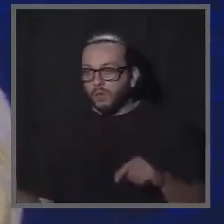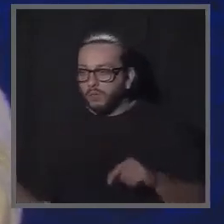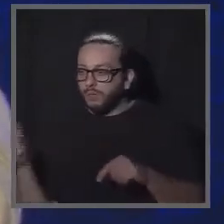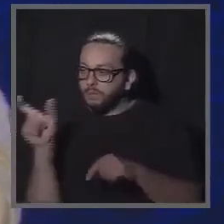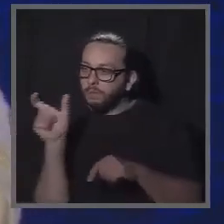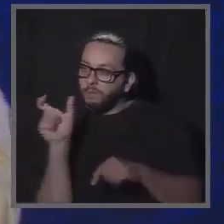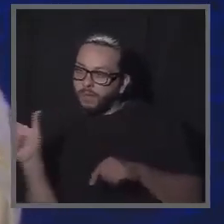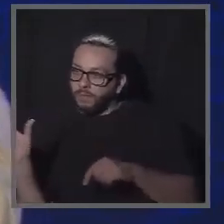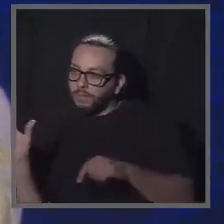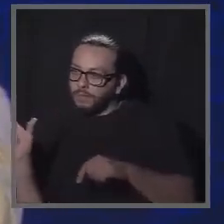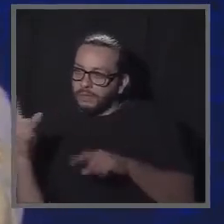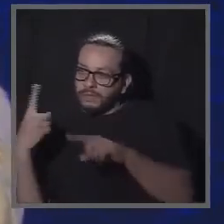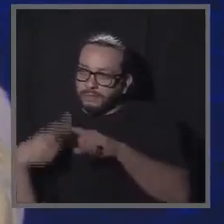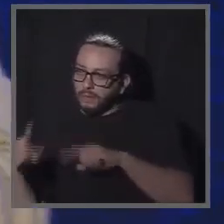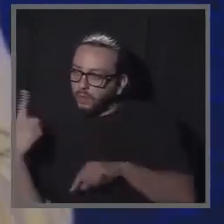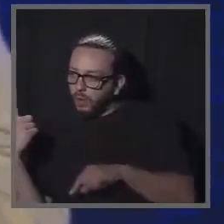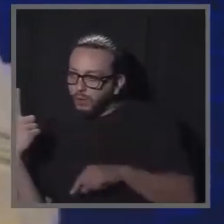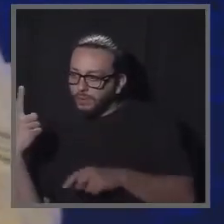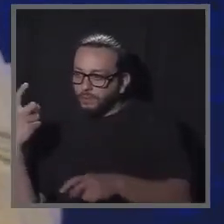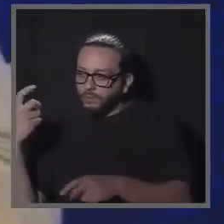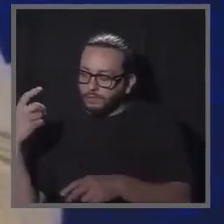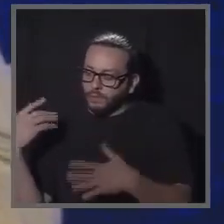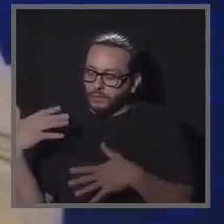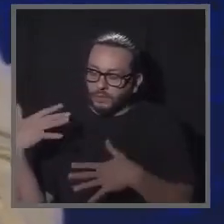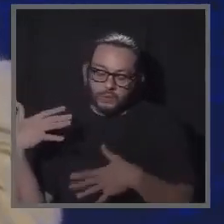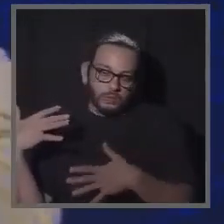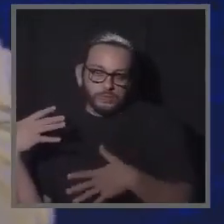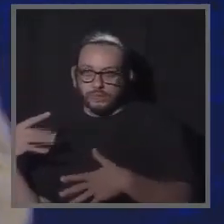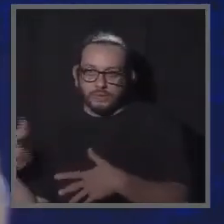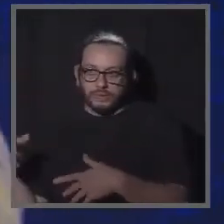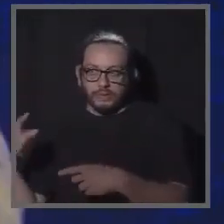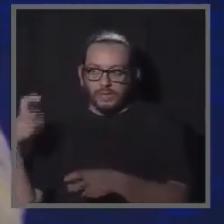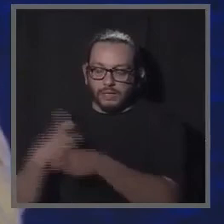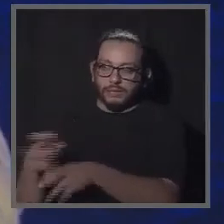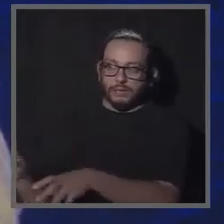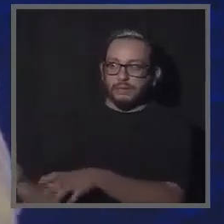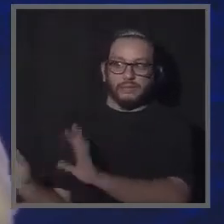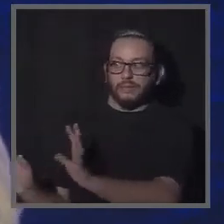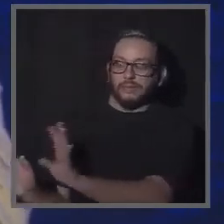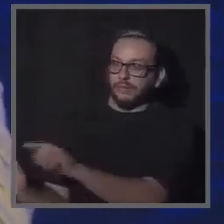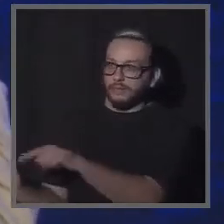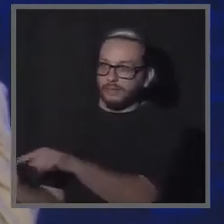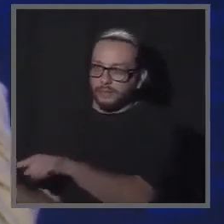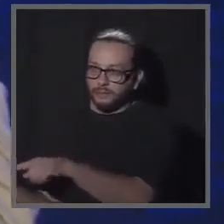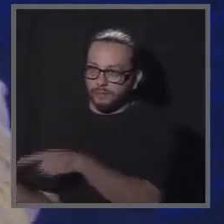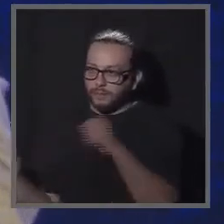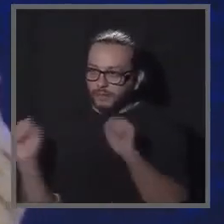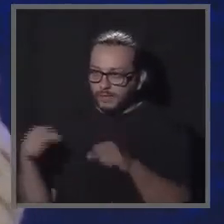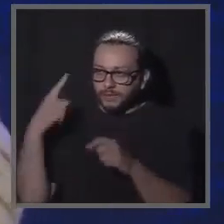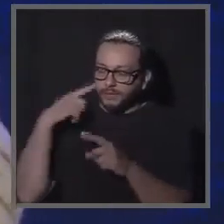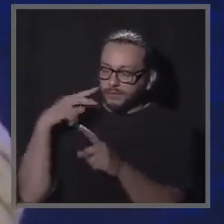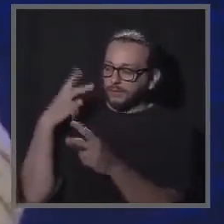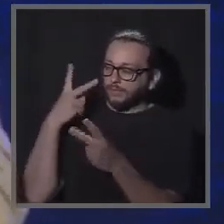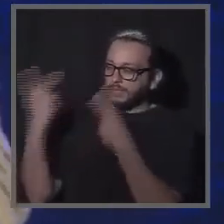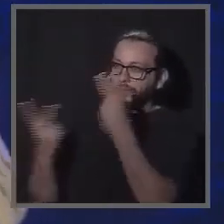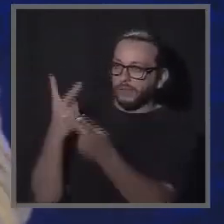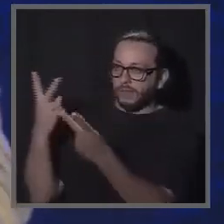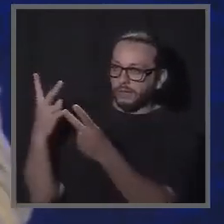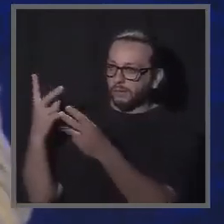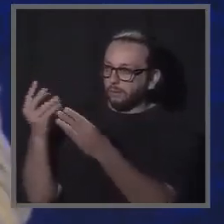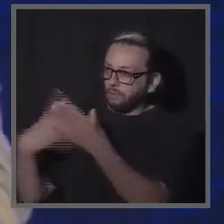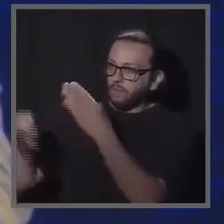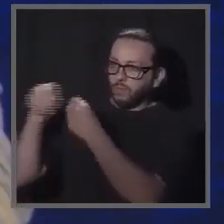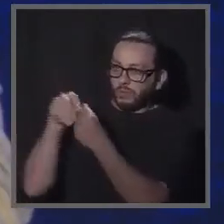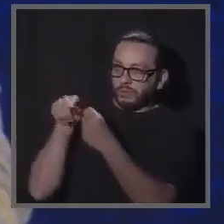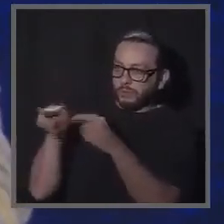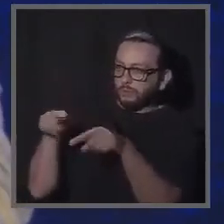is extremely dangerous, and it's not something we want. So, from the perspective of complementing how these policies